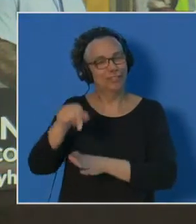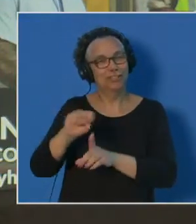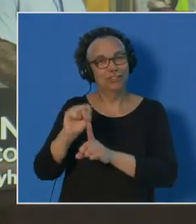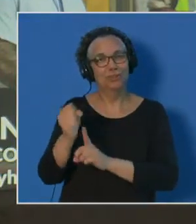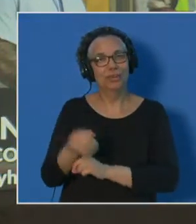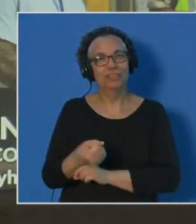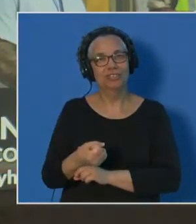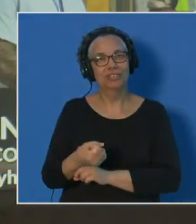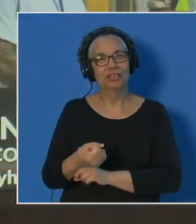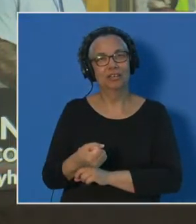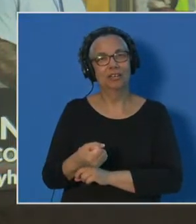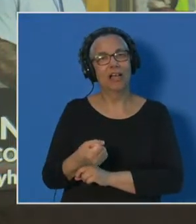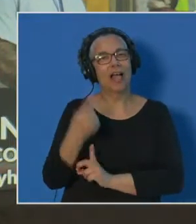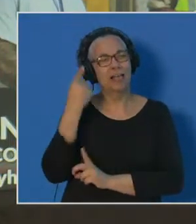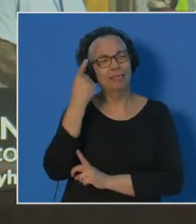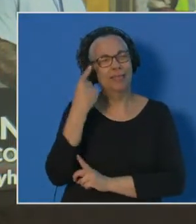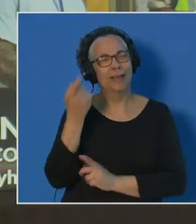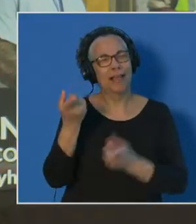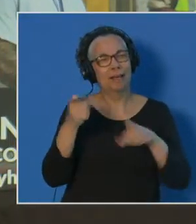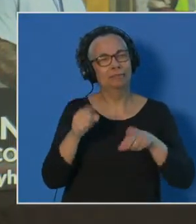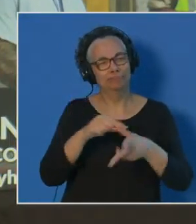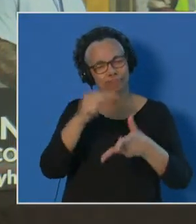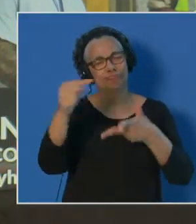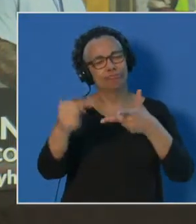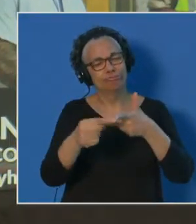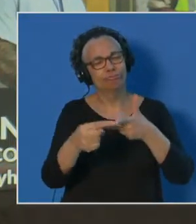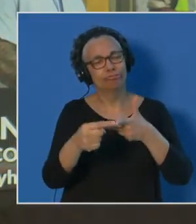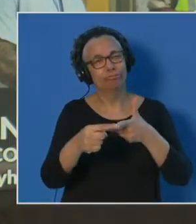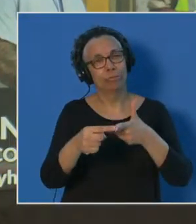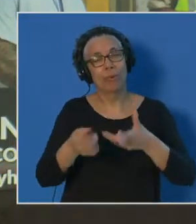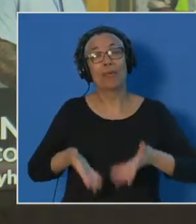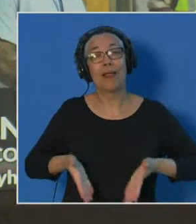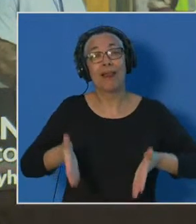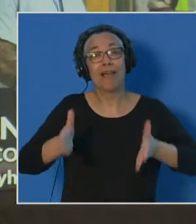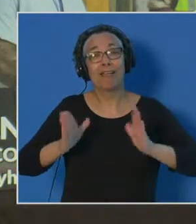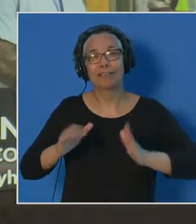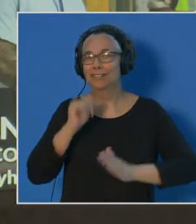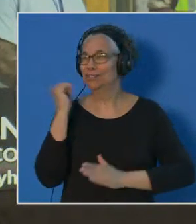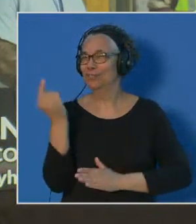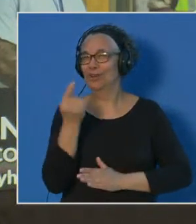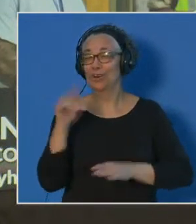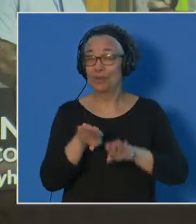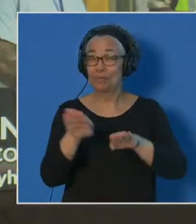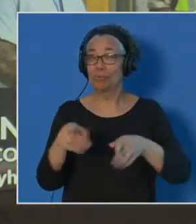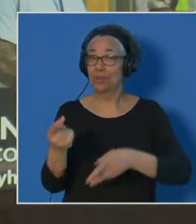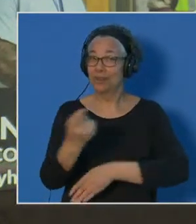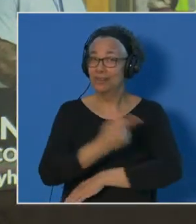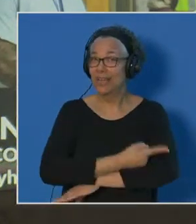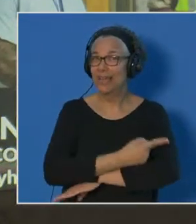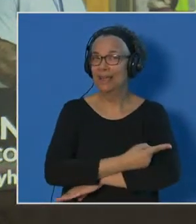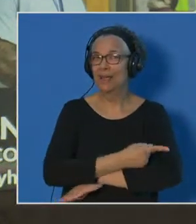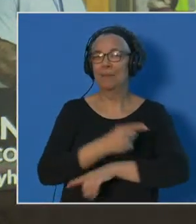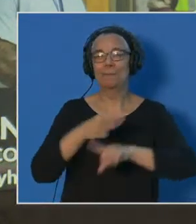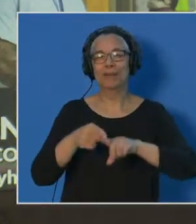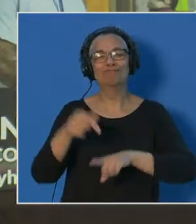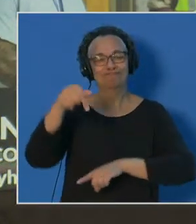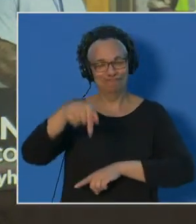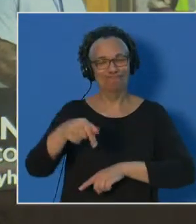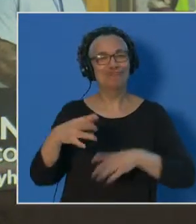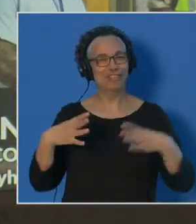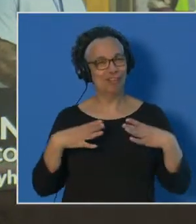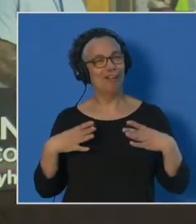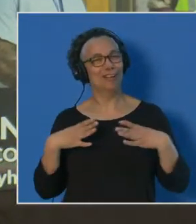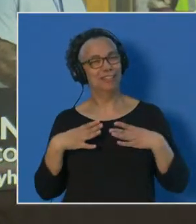went into, I think it was almost phase 2, that we made the allowance for not only the Bermuda Day holiday, but also this holiday. So